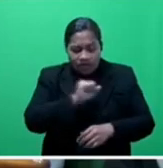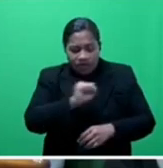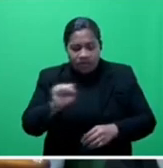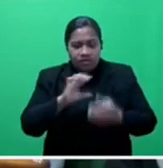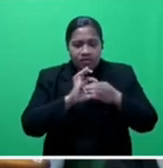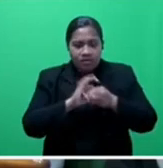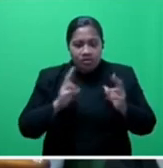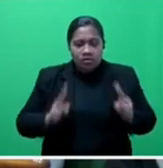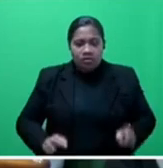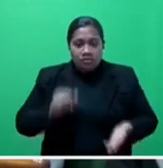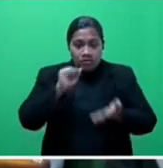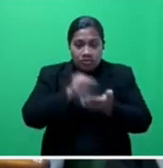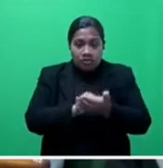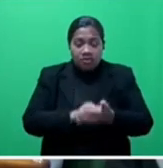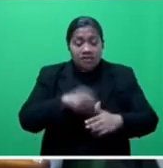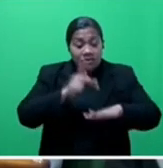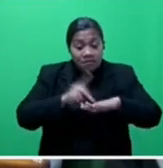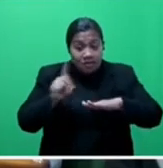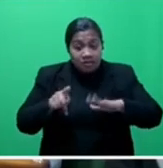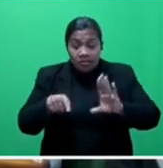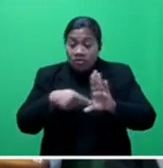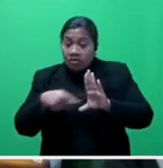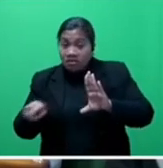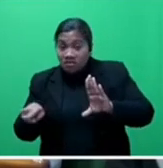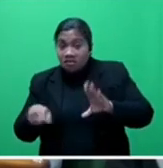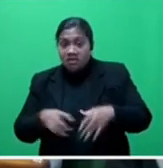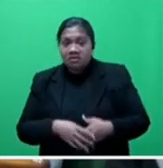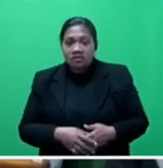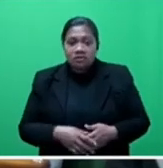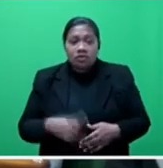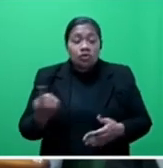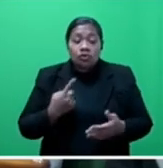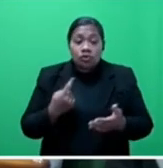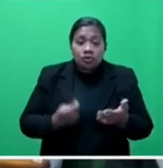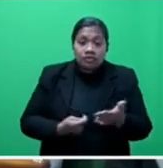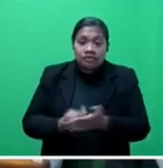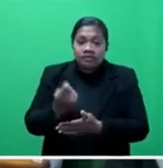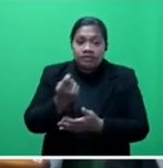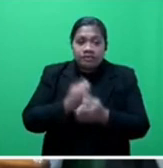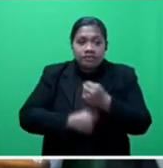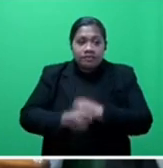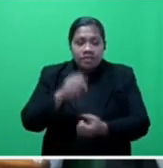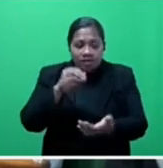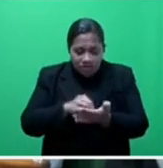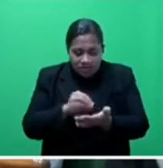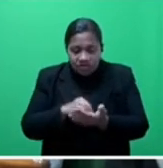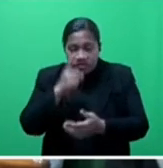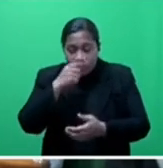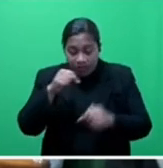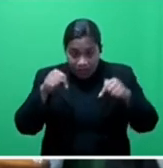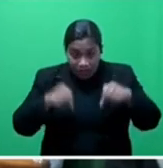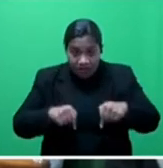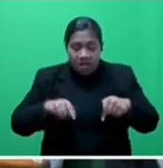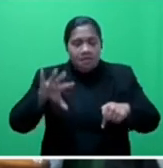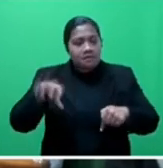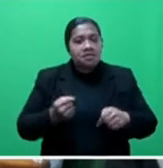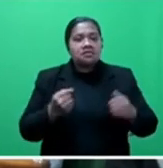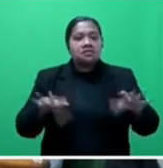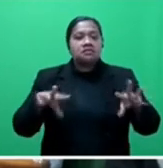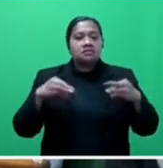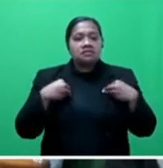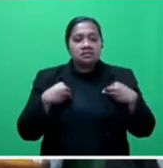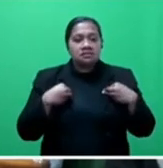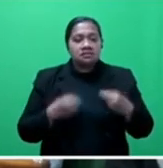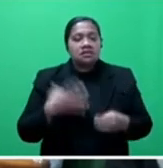in Parliament or outside of it, those who pledge to become servants of the people through this august house must accept that they have